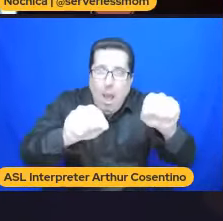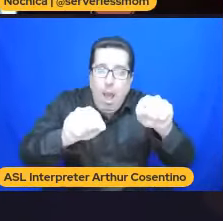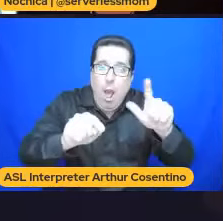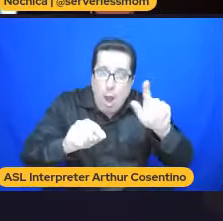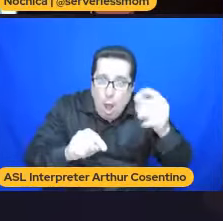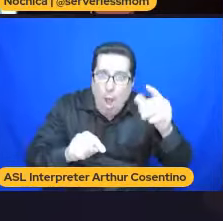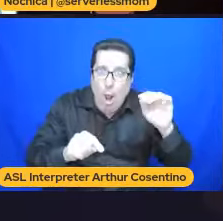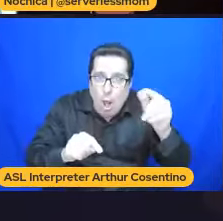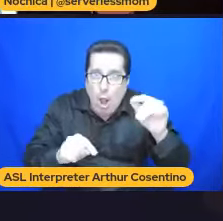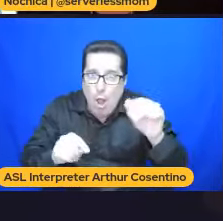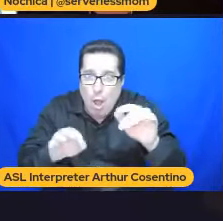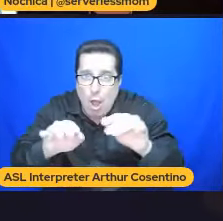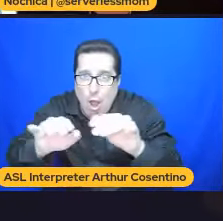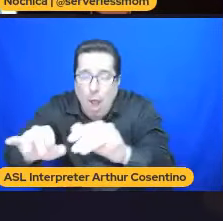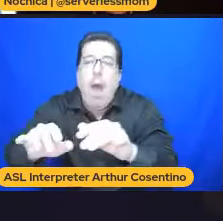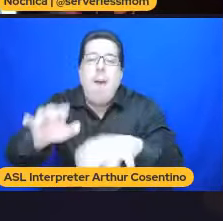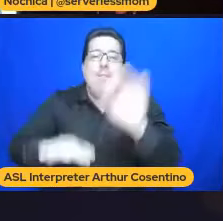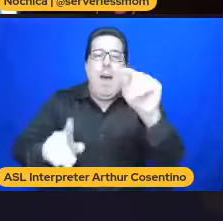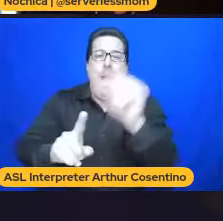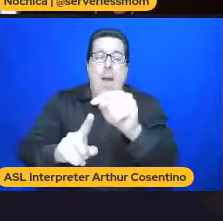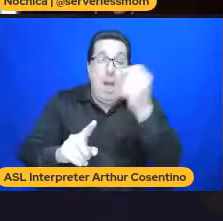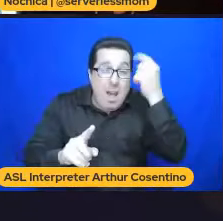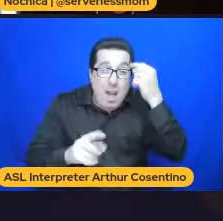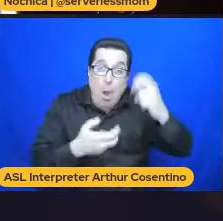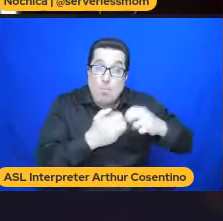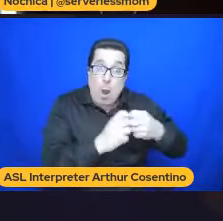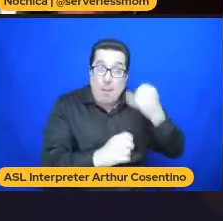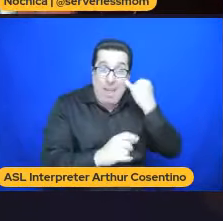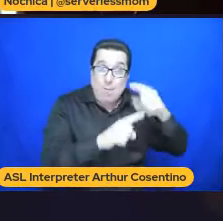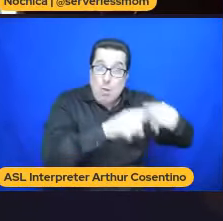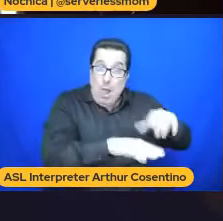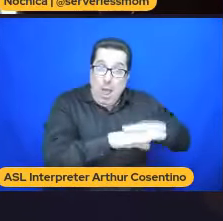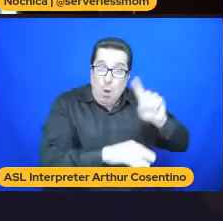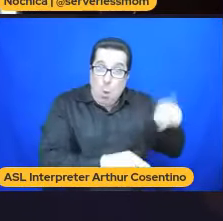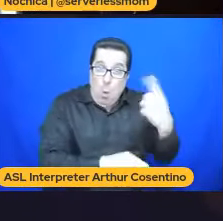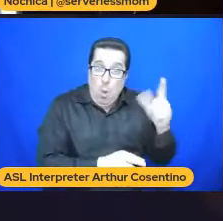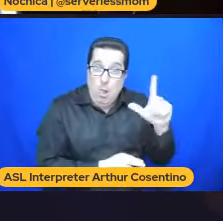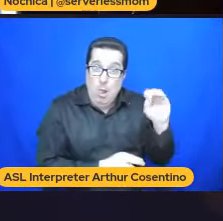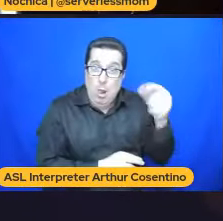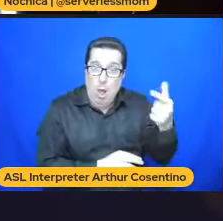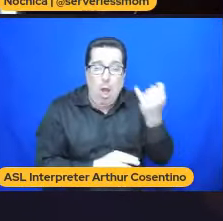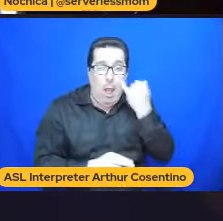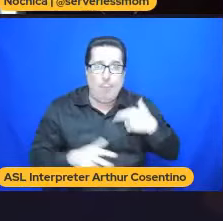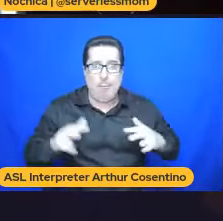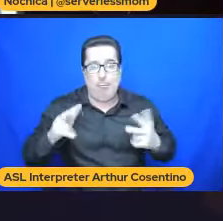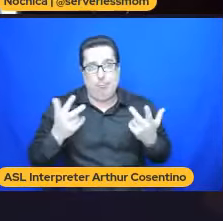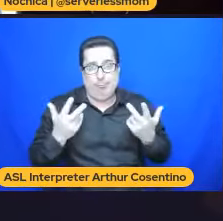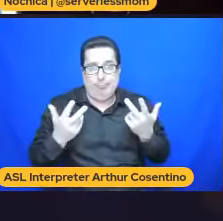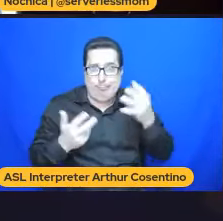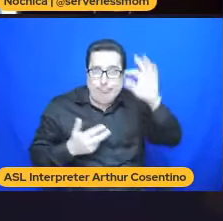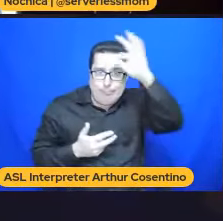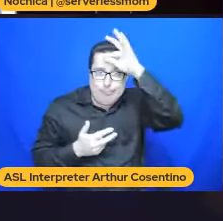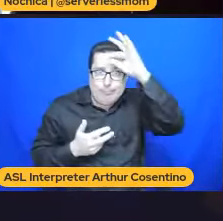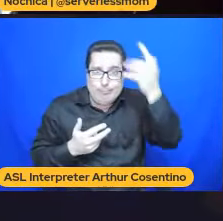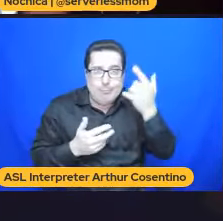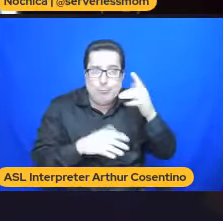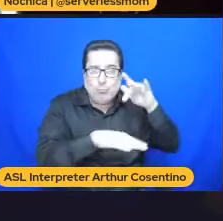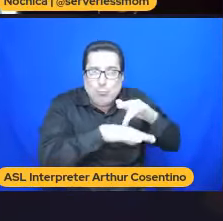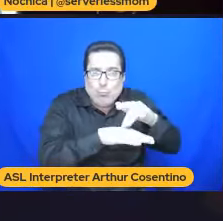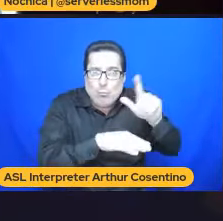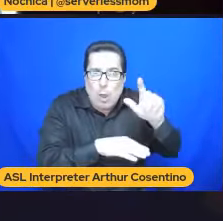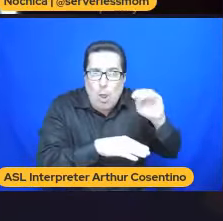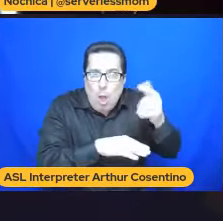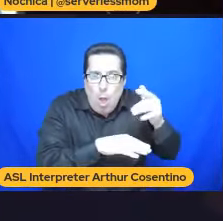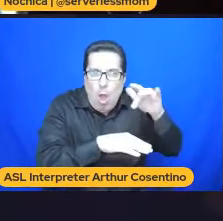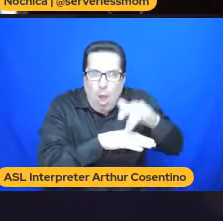problem with logging sort of like if you're just using it naively and just say, hey, I'm just going to add a bunch of log statements all over